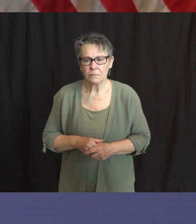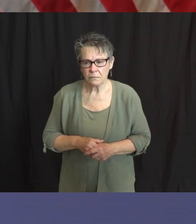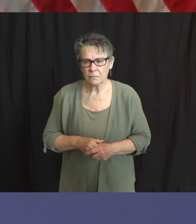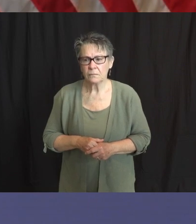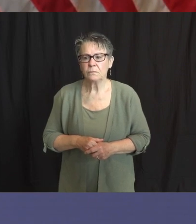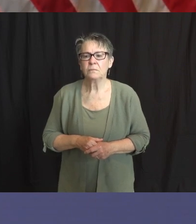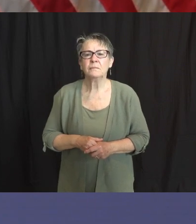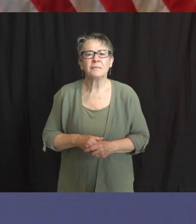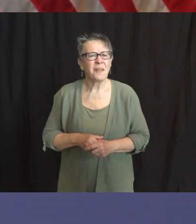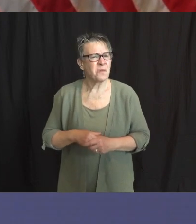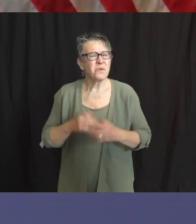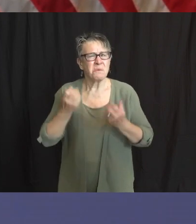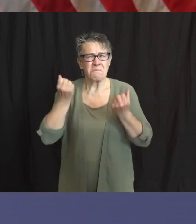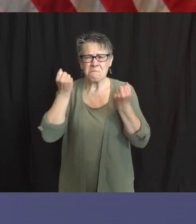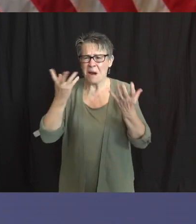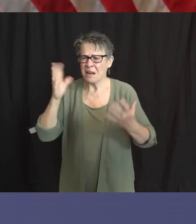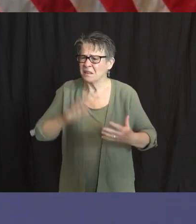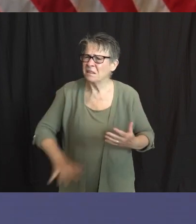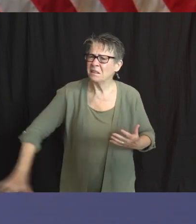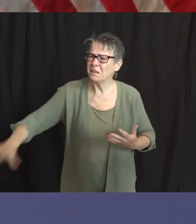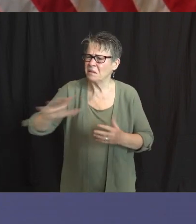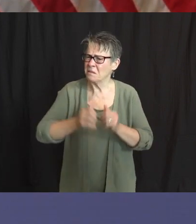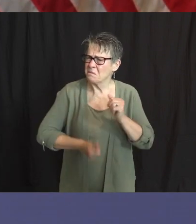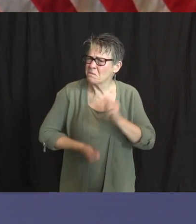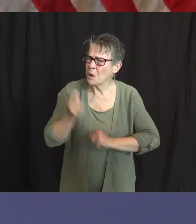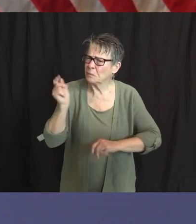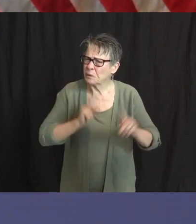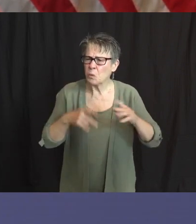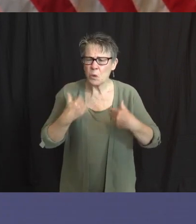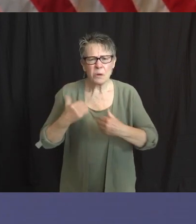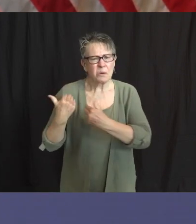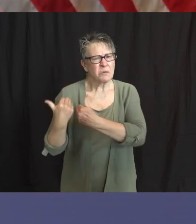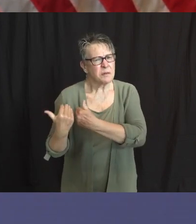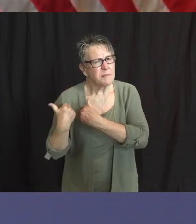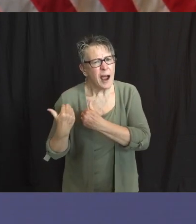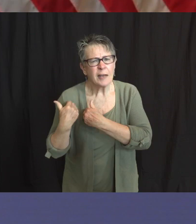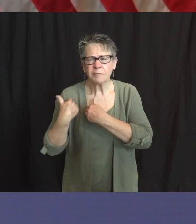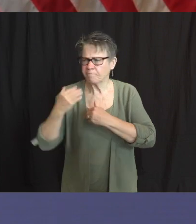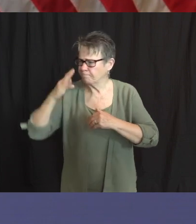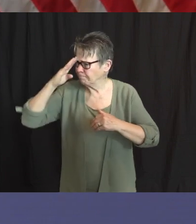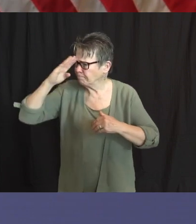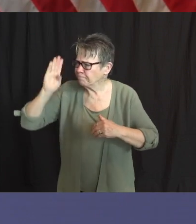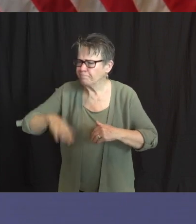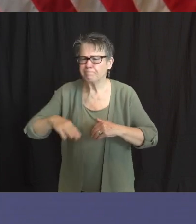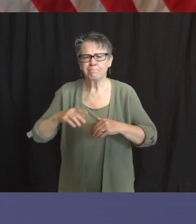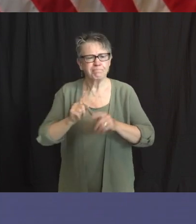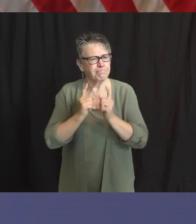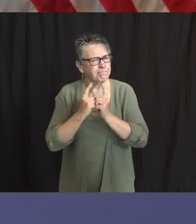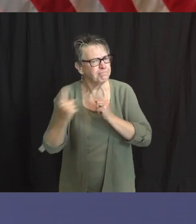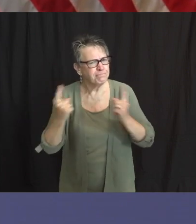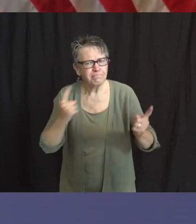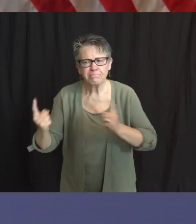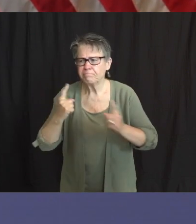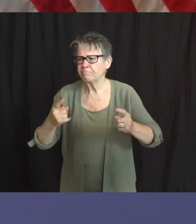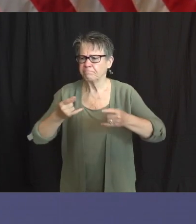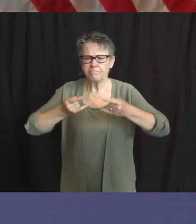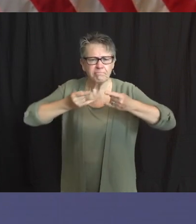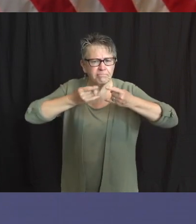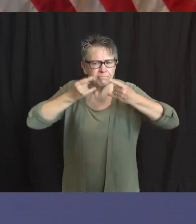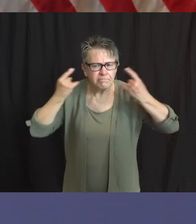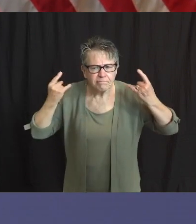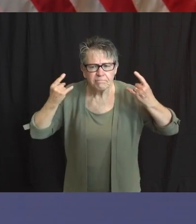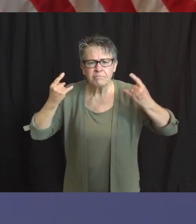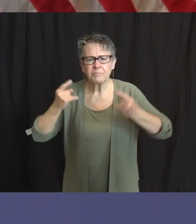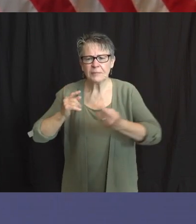well-reasoned, balancing of the issues, both health as well as the economic devastation, et cetera. Anything you want to say in the